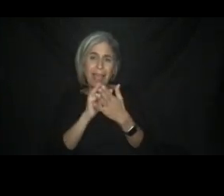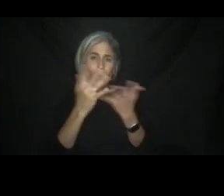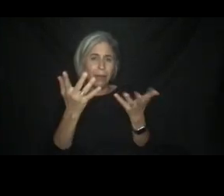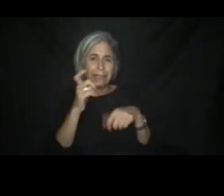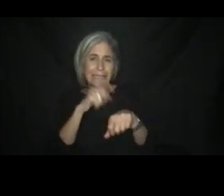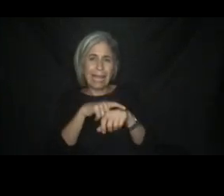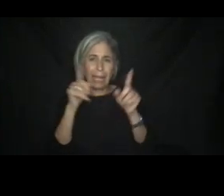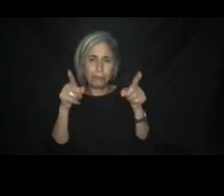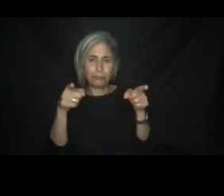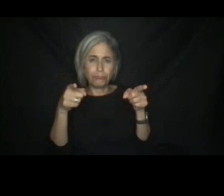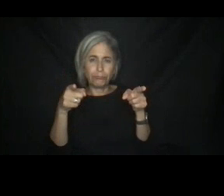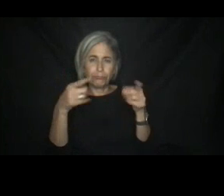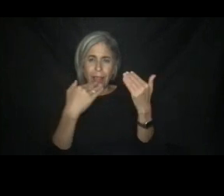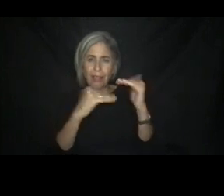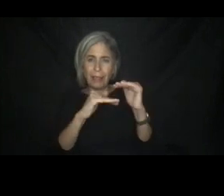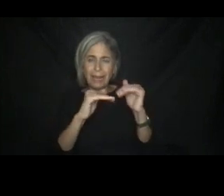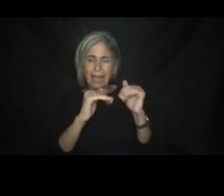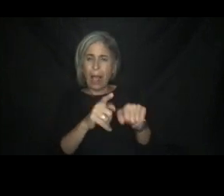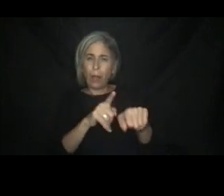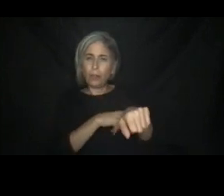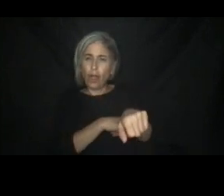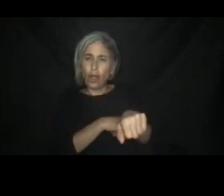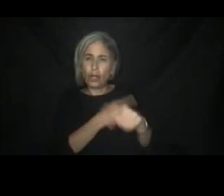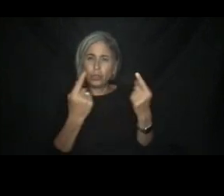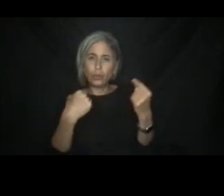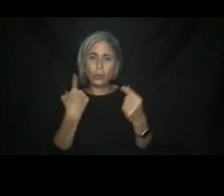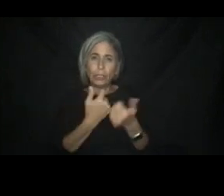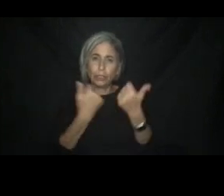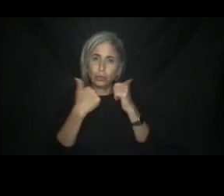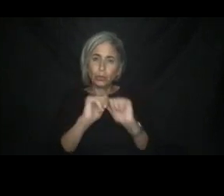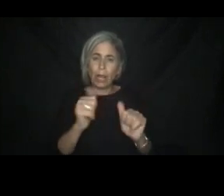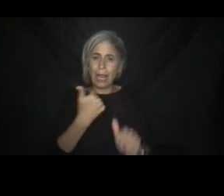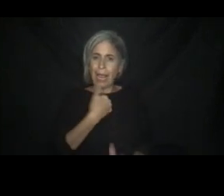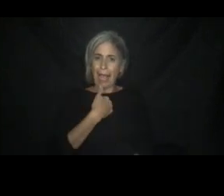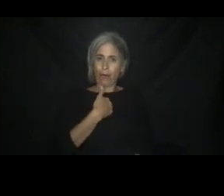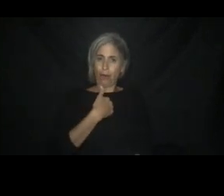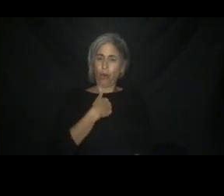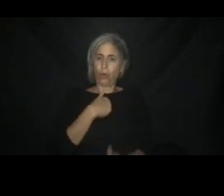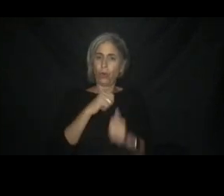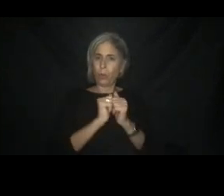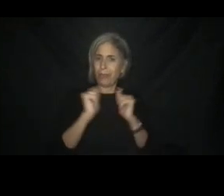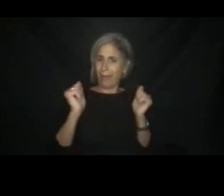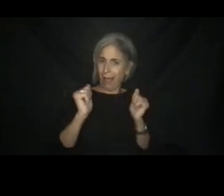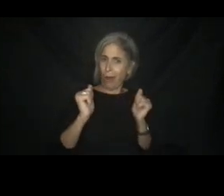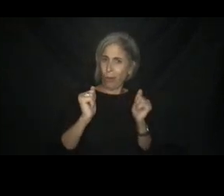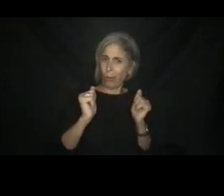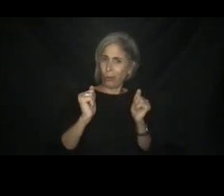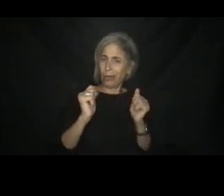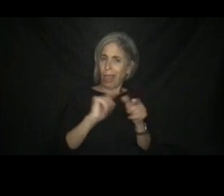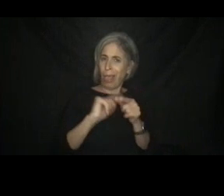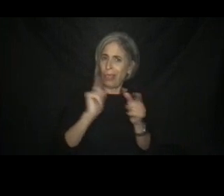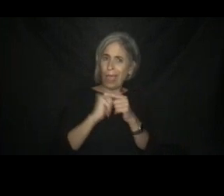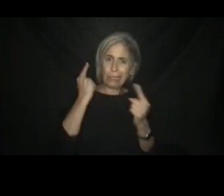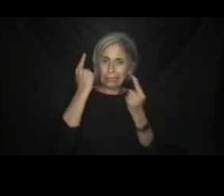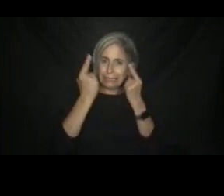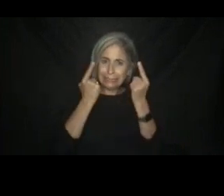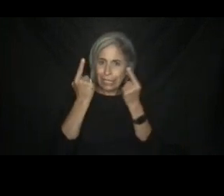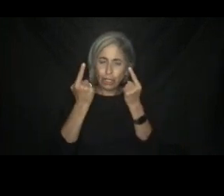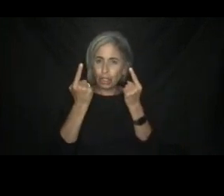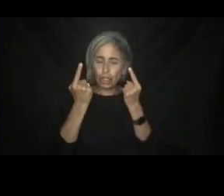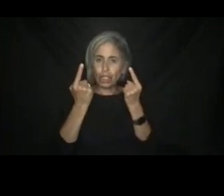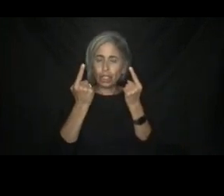time frame of how long do we try and do it on our own without, and then consider